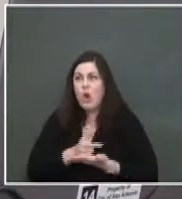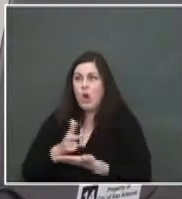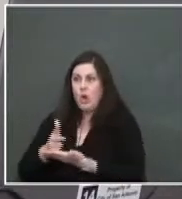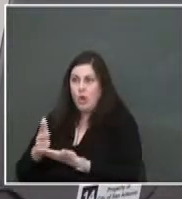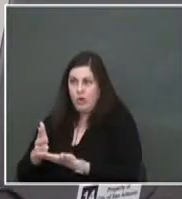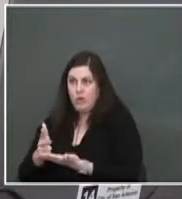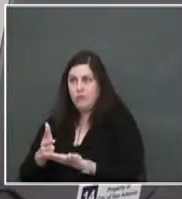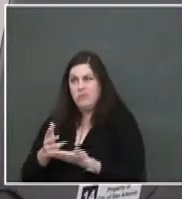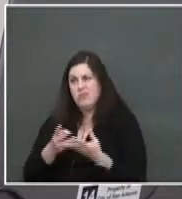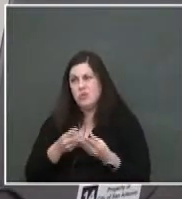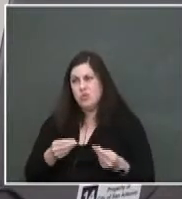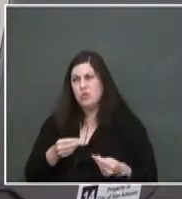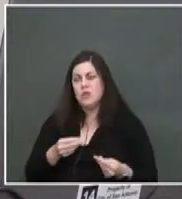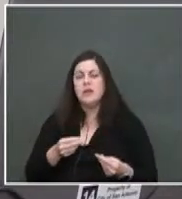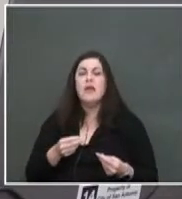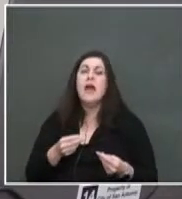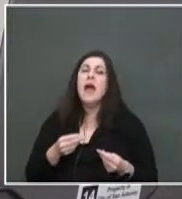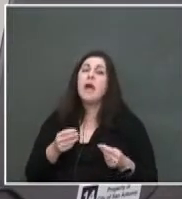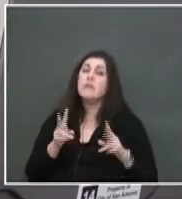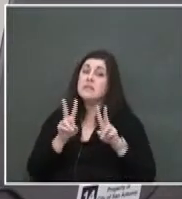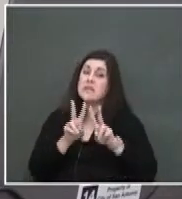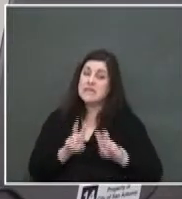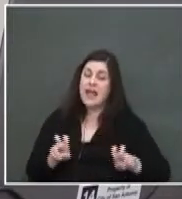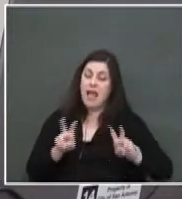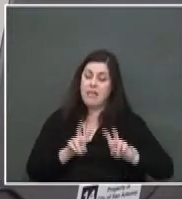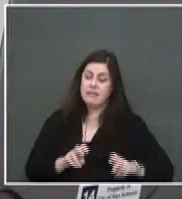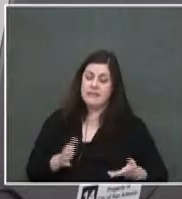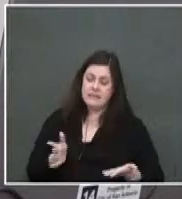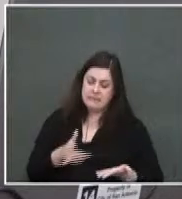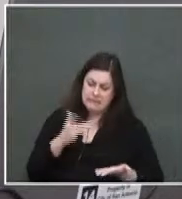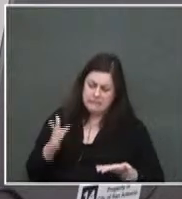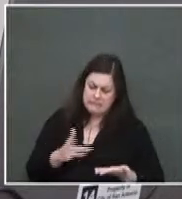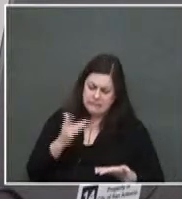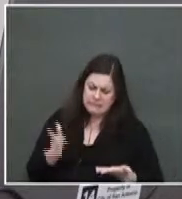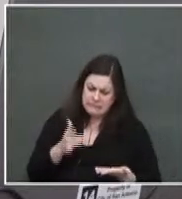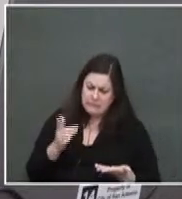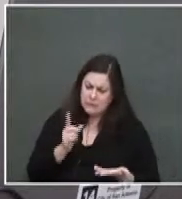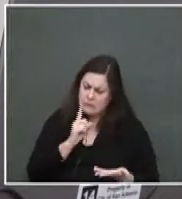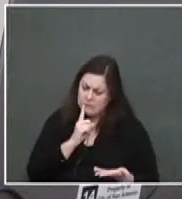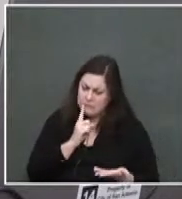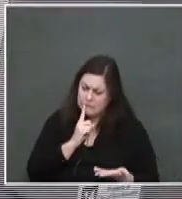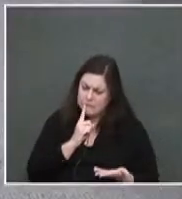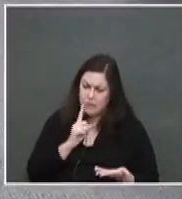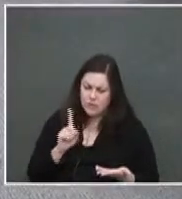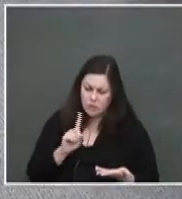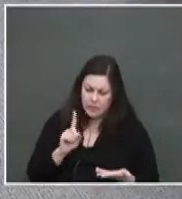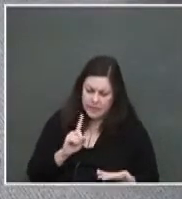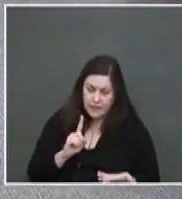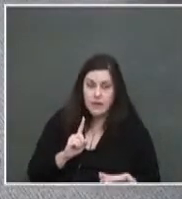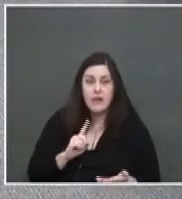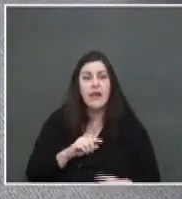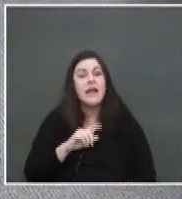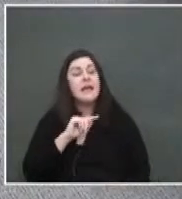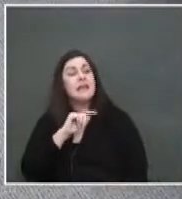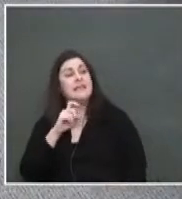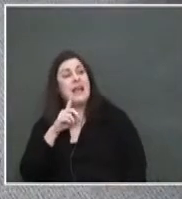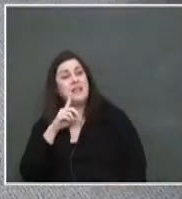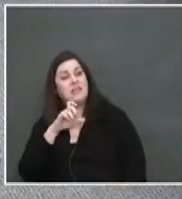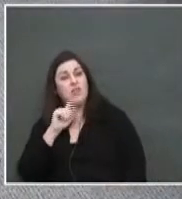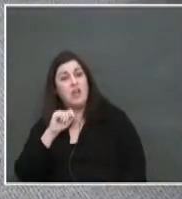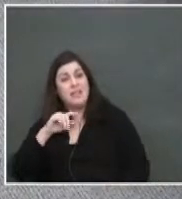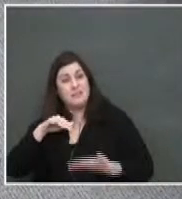do an analysis, which is, And if I may, though, I mean, TxDOT has been studying Bandera Road